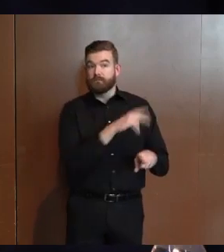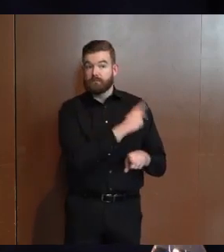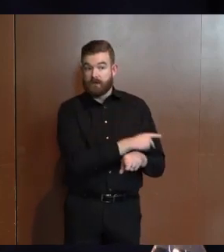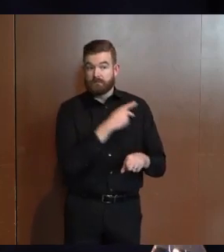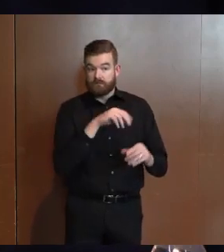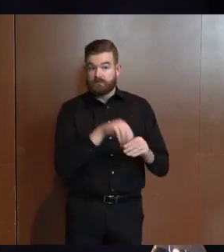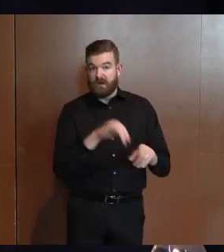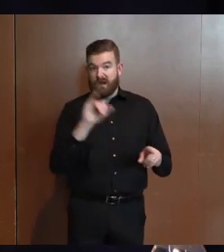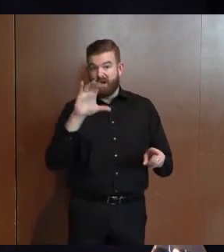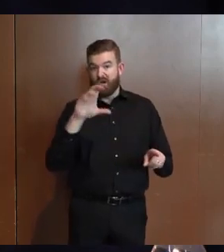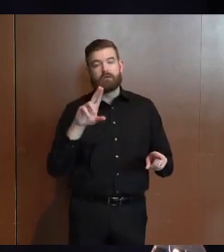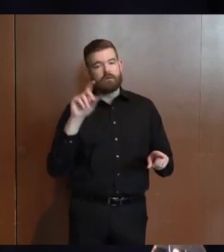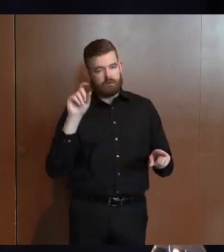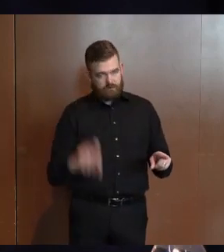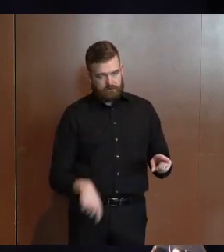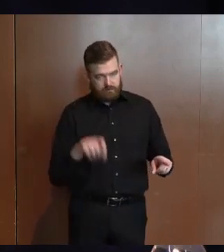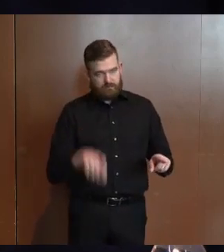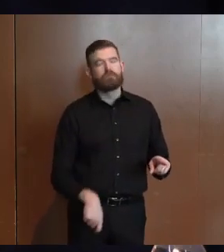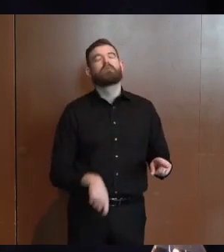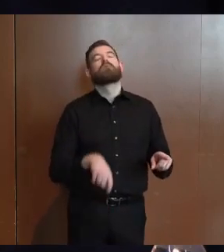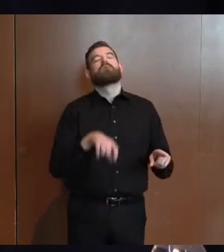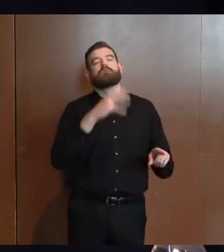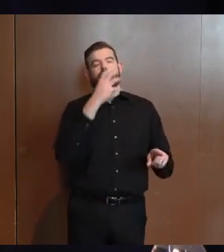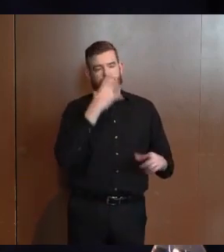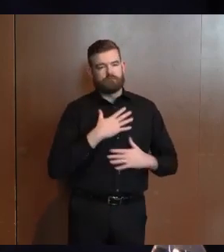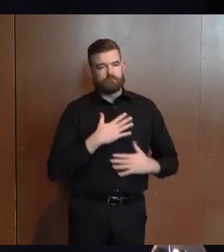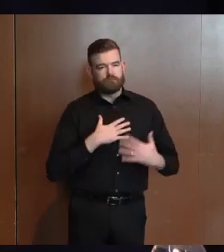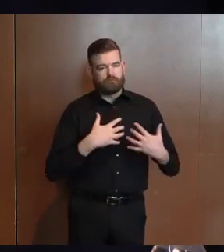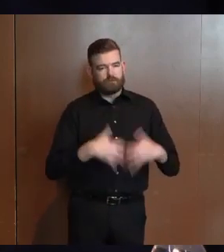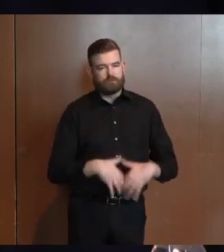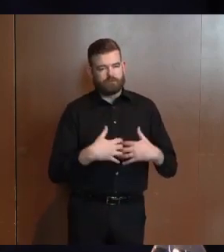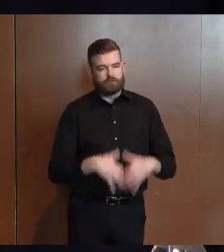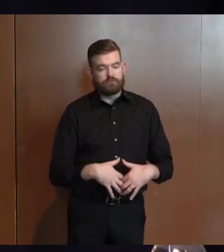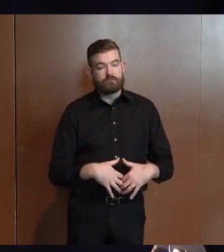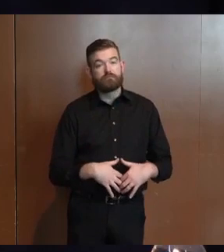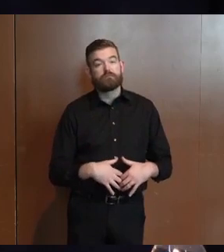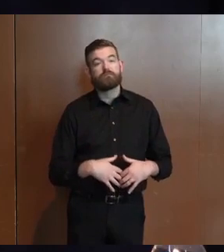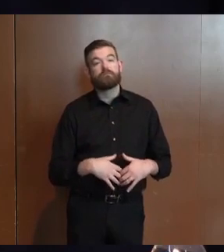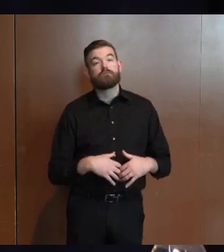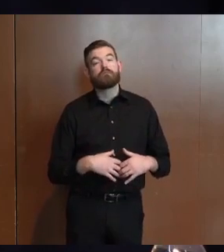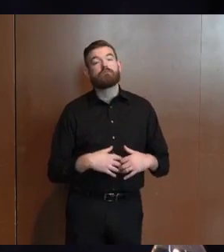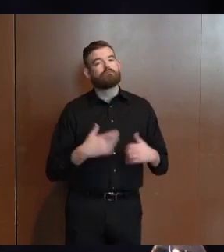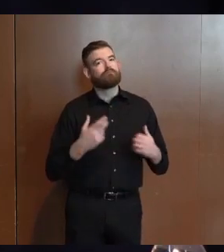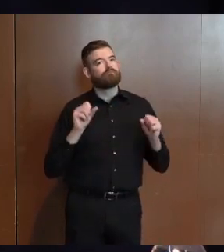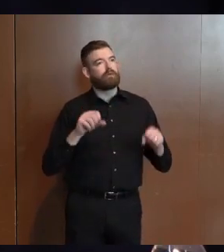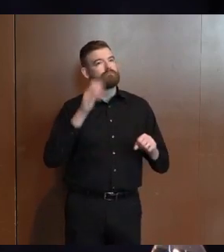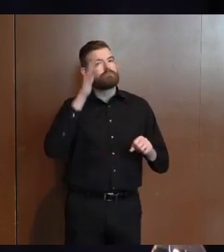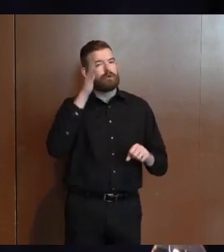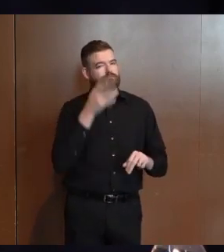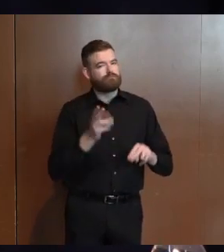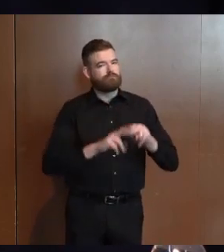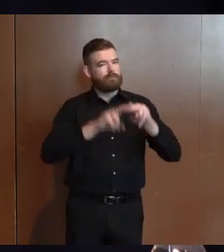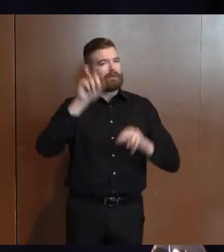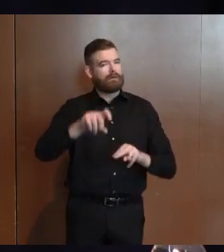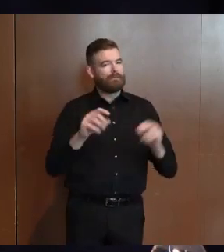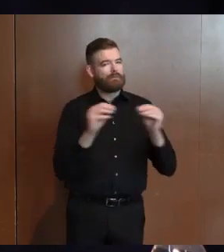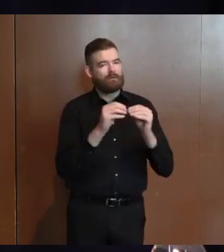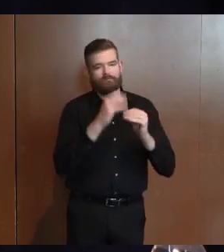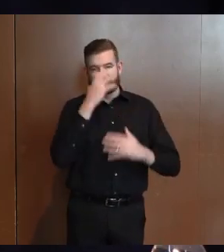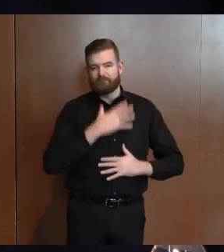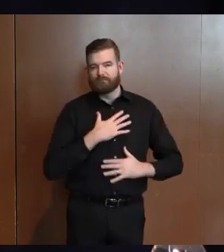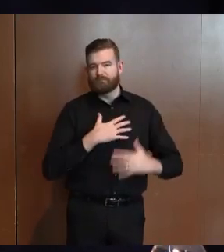that changes every day. And we have to keep an eye on it every day. On the morgue space, we are concerned. The